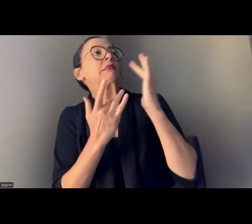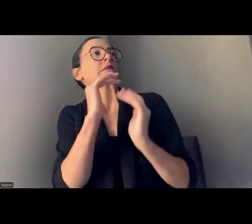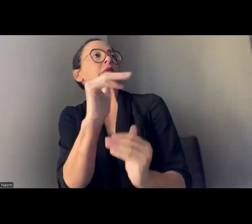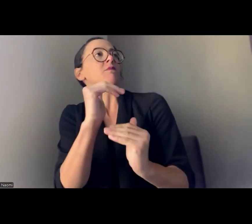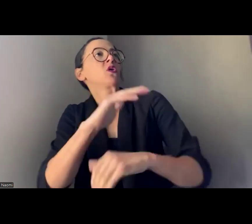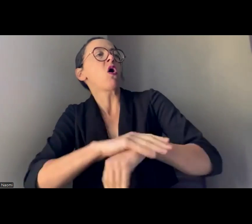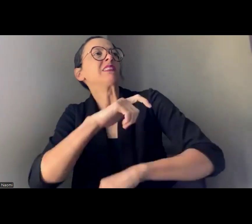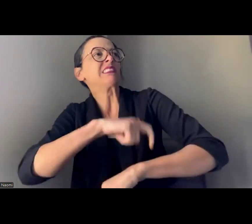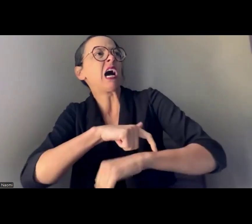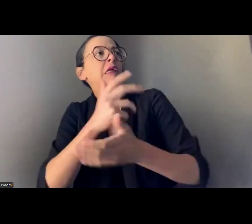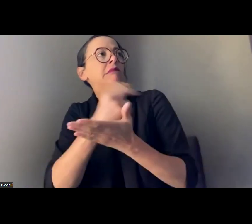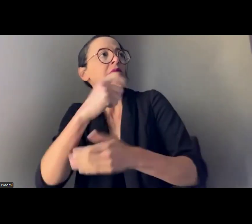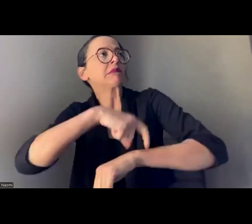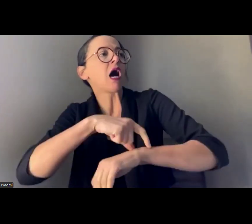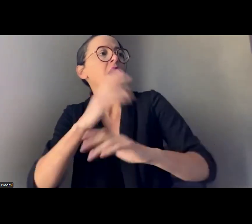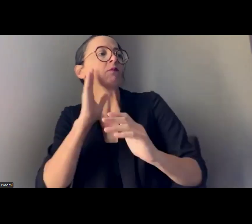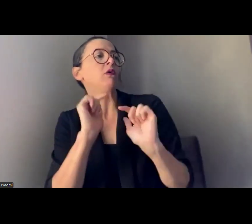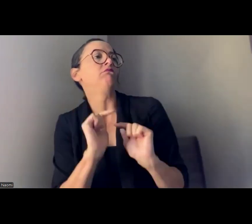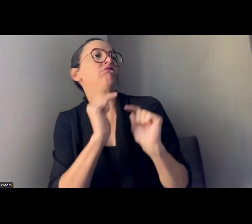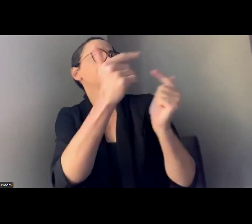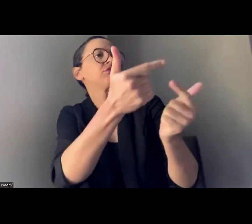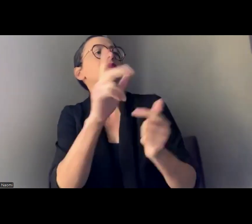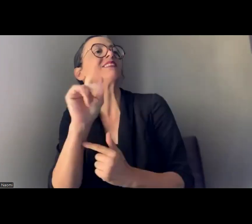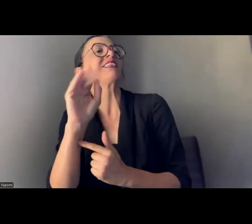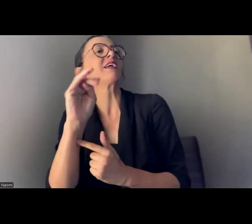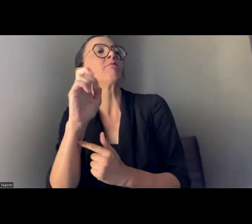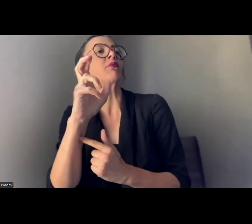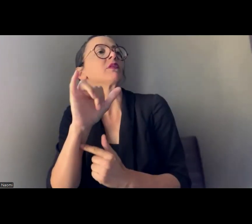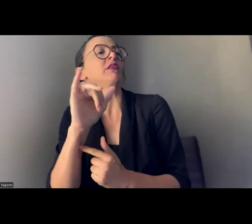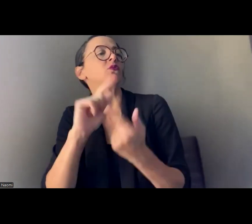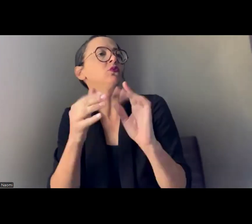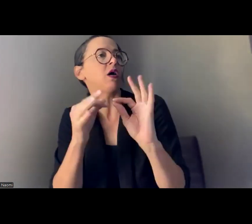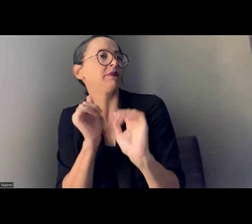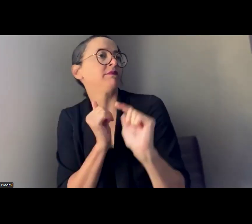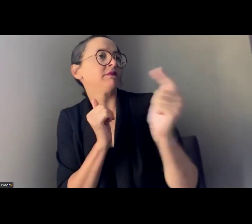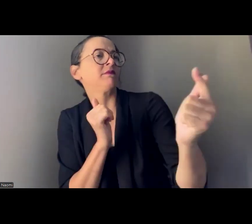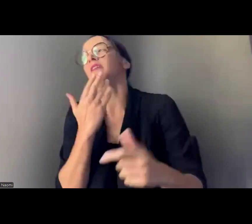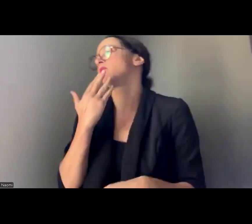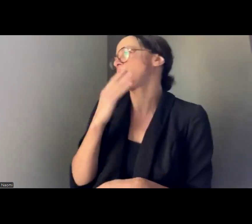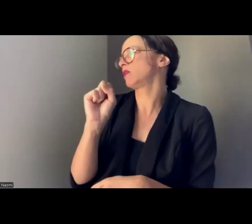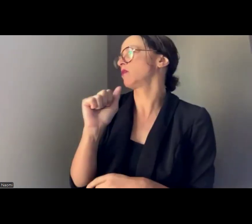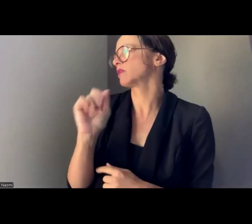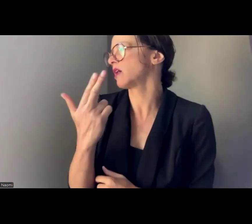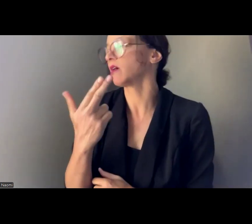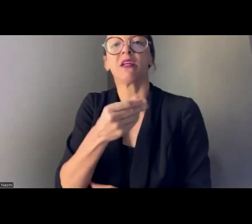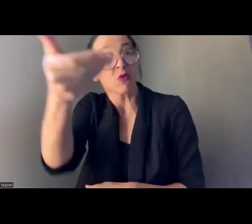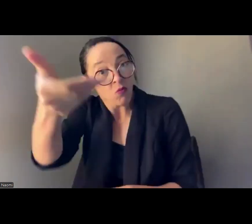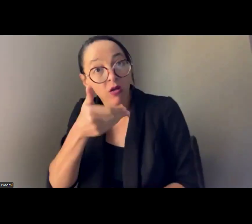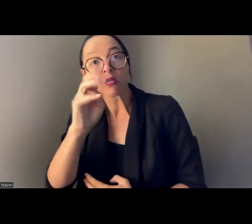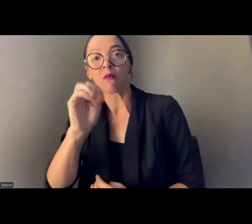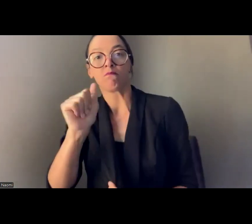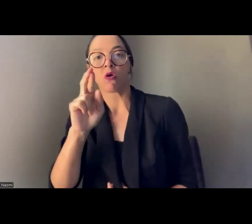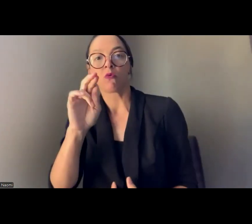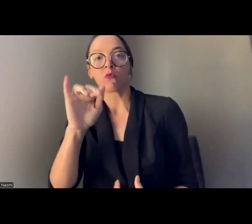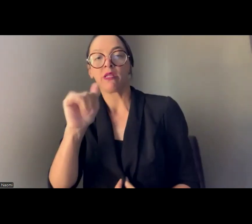you, Sarah. And welcome, Marina. Very excited for your position and very hopeful and excited that this is a priority